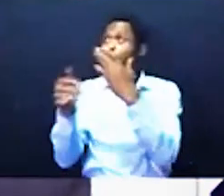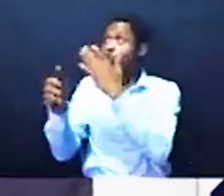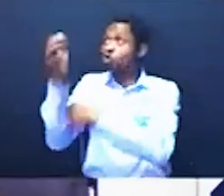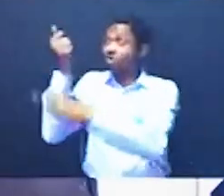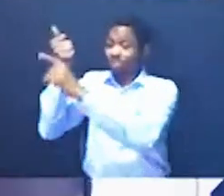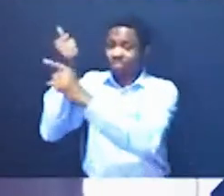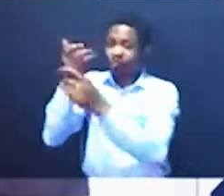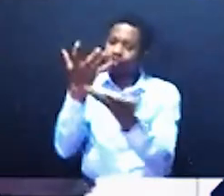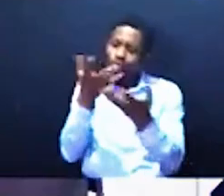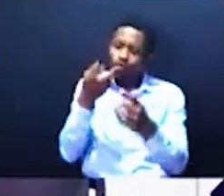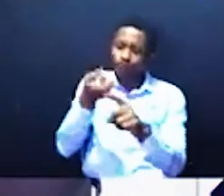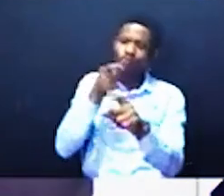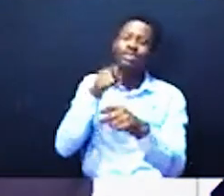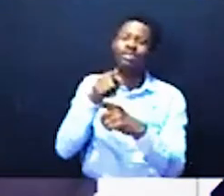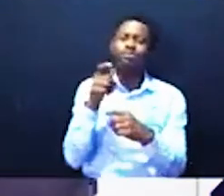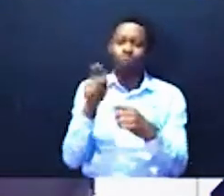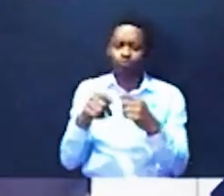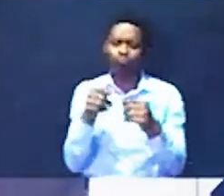Ephesians